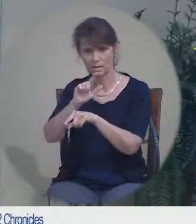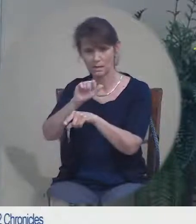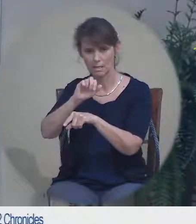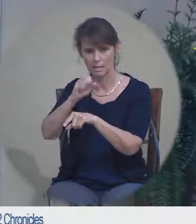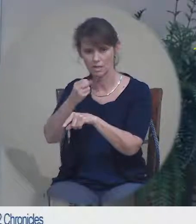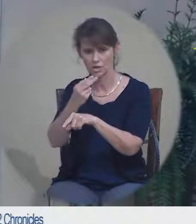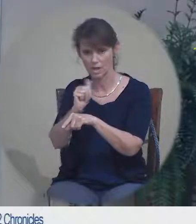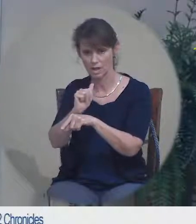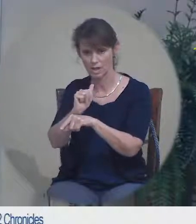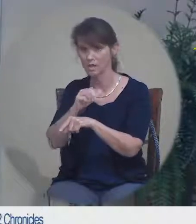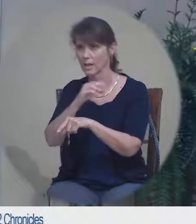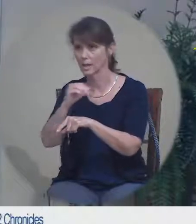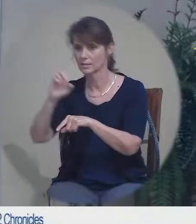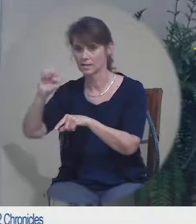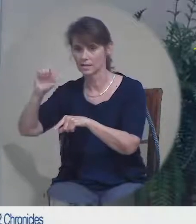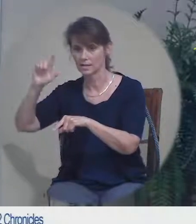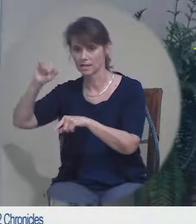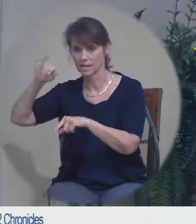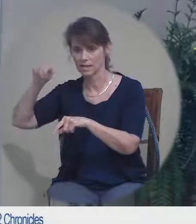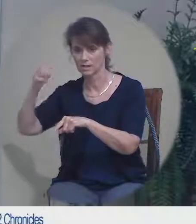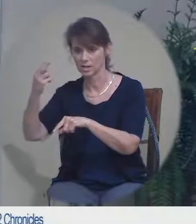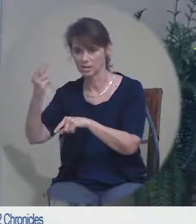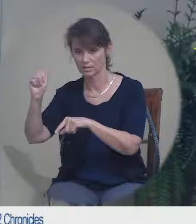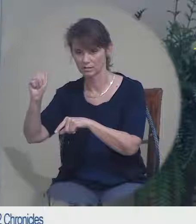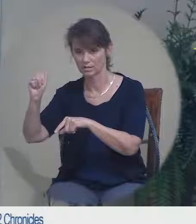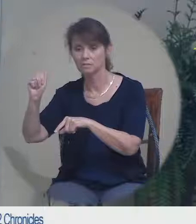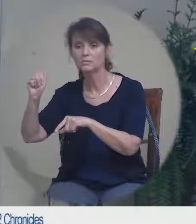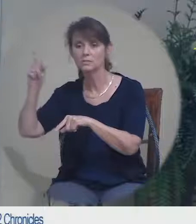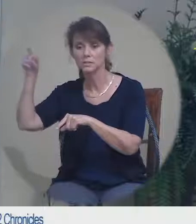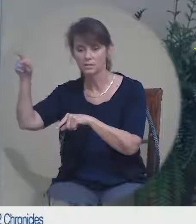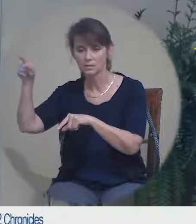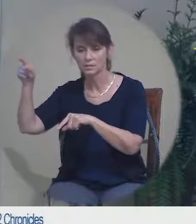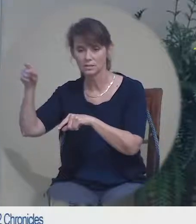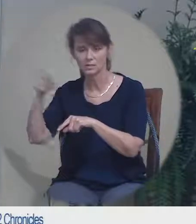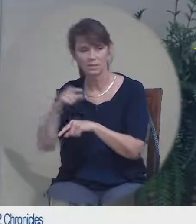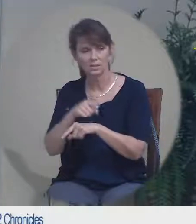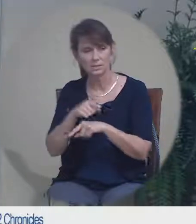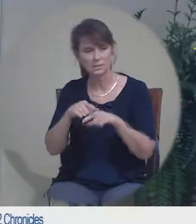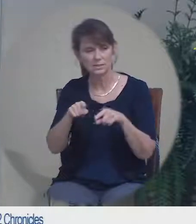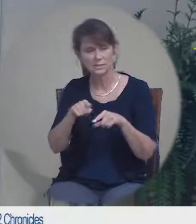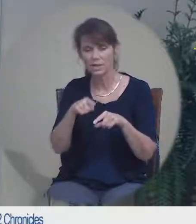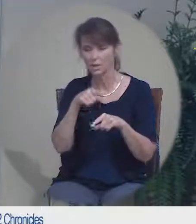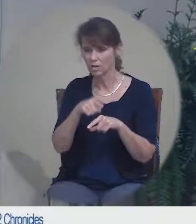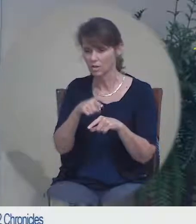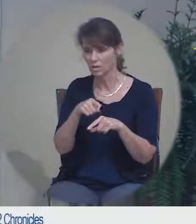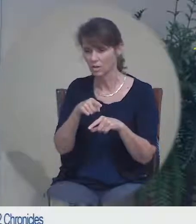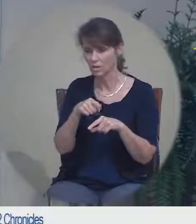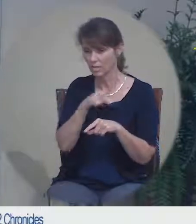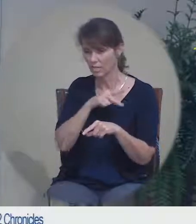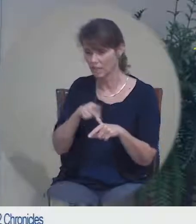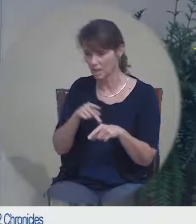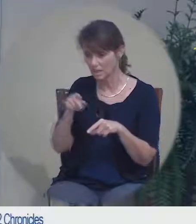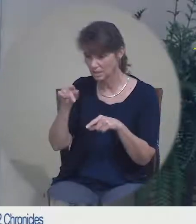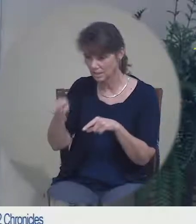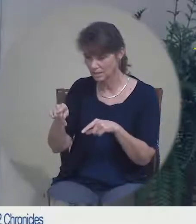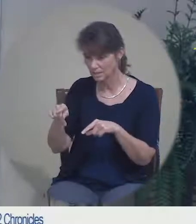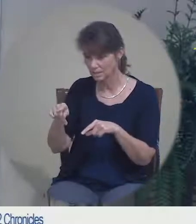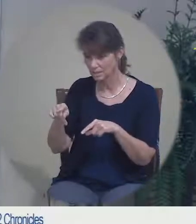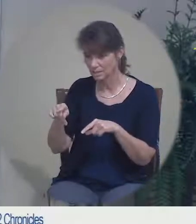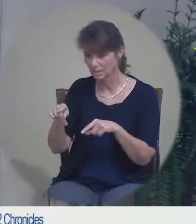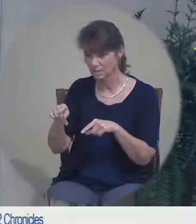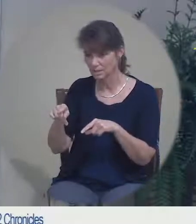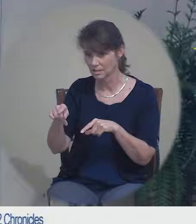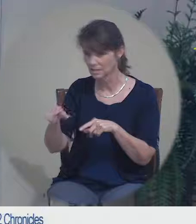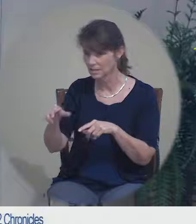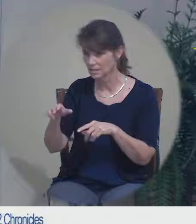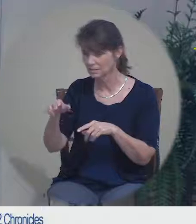You are the chariot and horseman. I tell you what I think he's saying. Now, whether he means it or